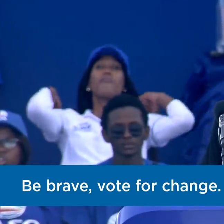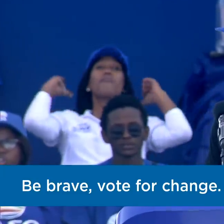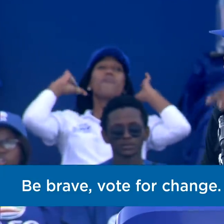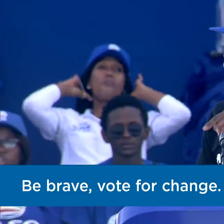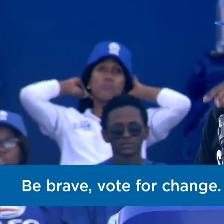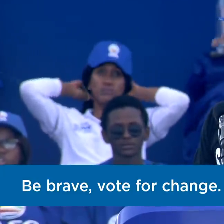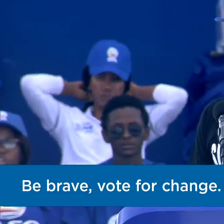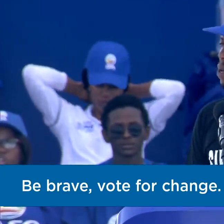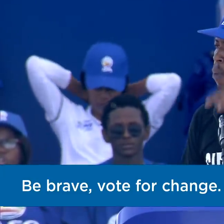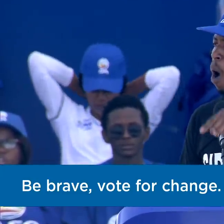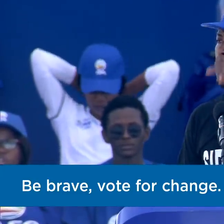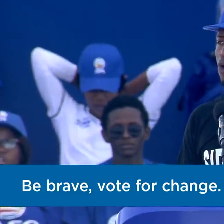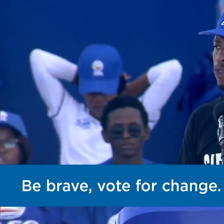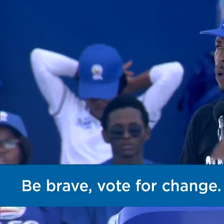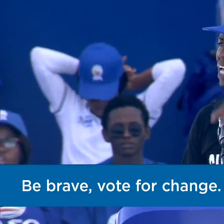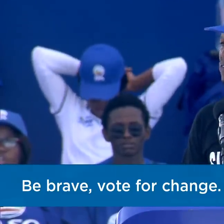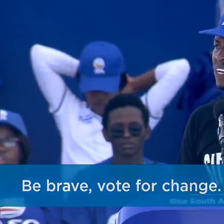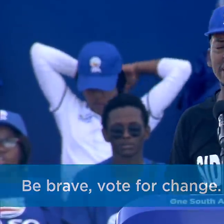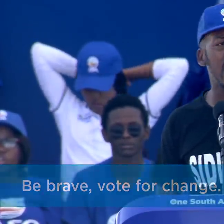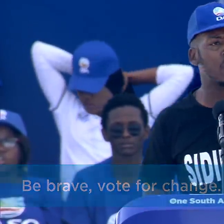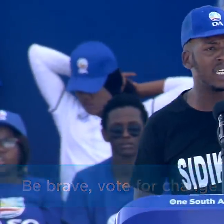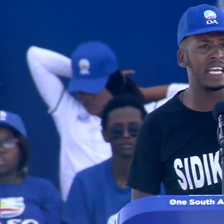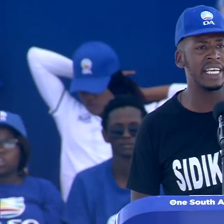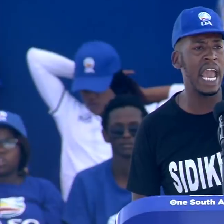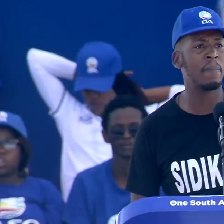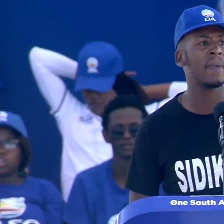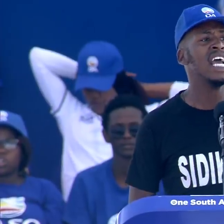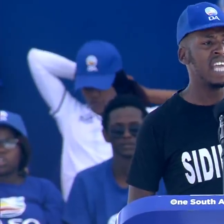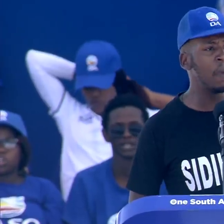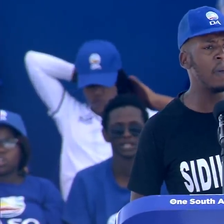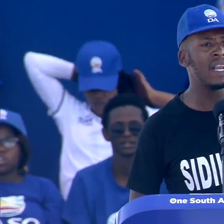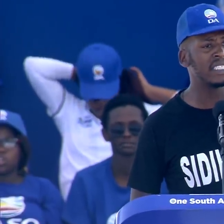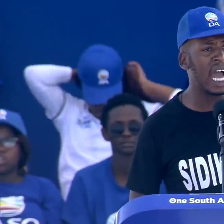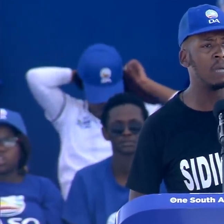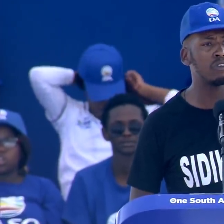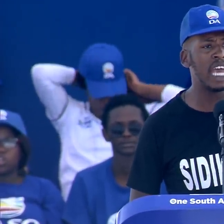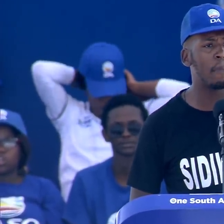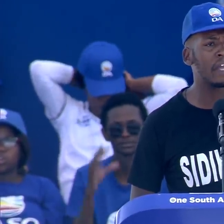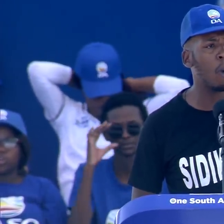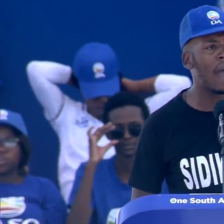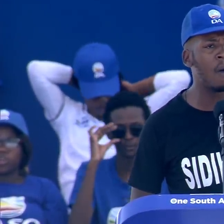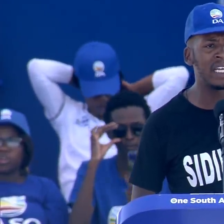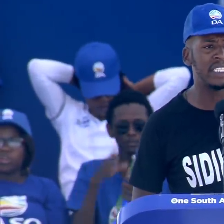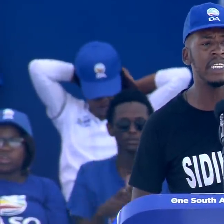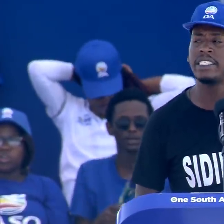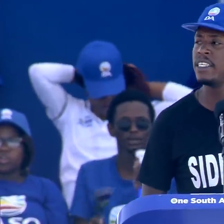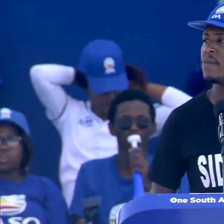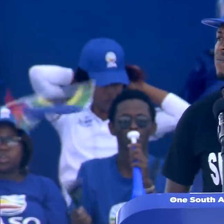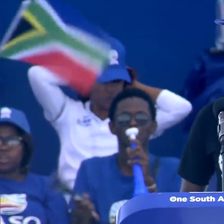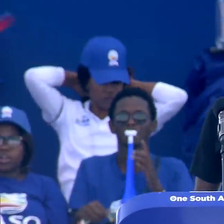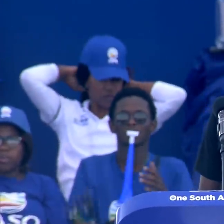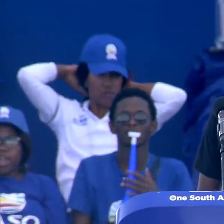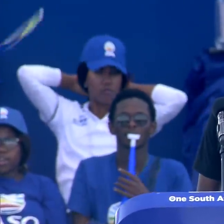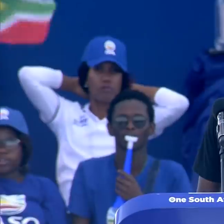KZN, Mpumalanga, Limpopo, Northwest, Free State, Western Cape. Young people, it's time to take back your power and dignity.